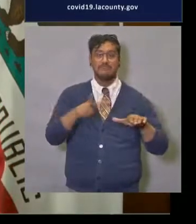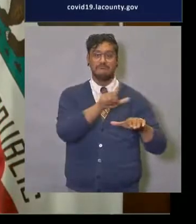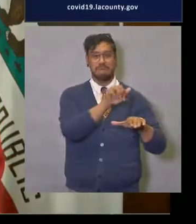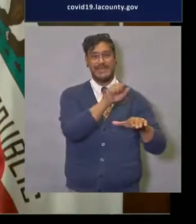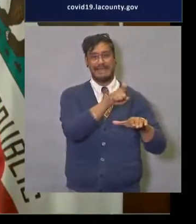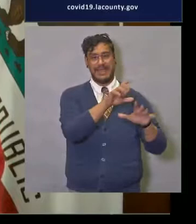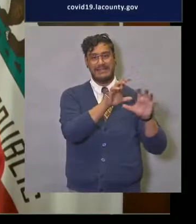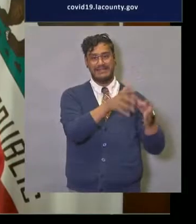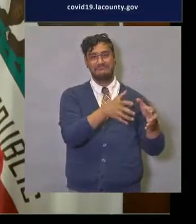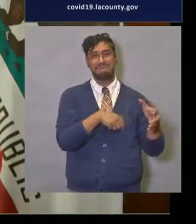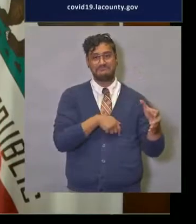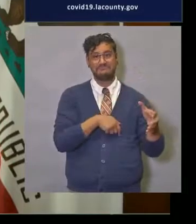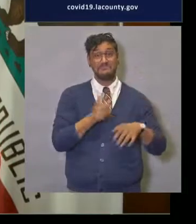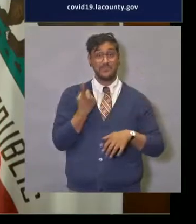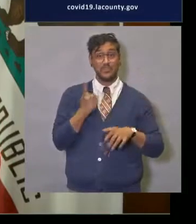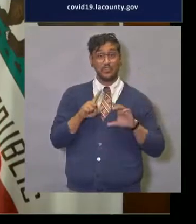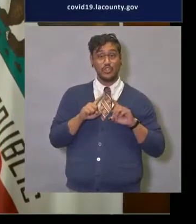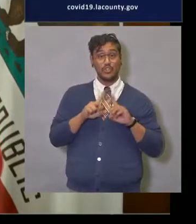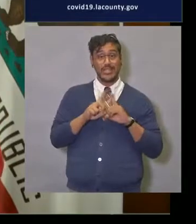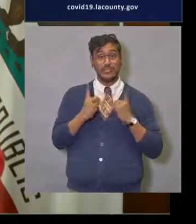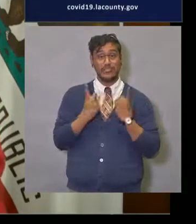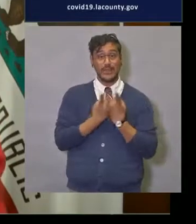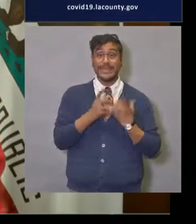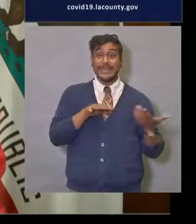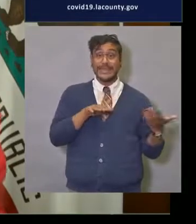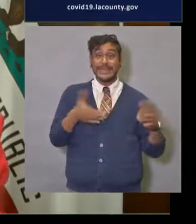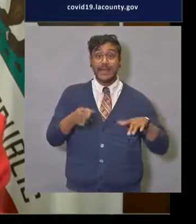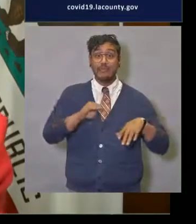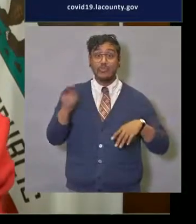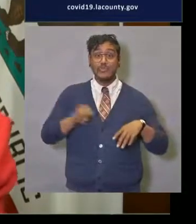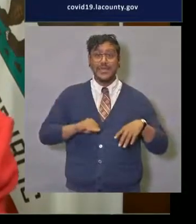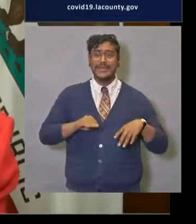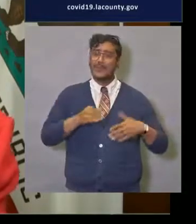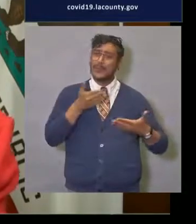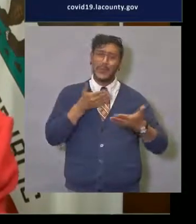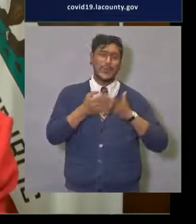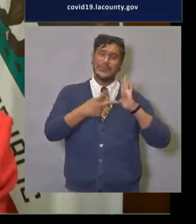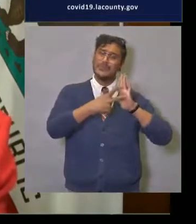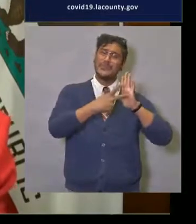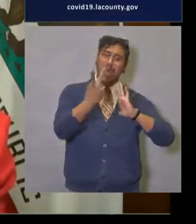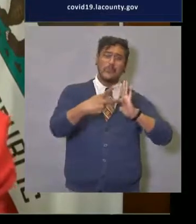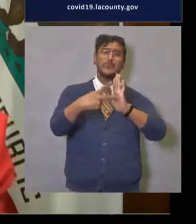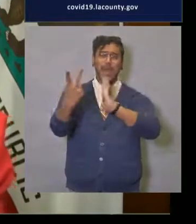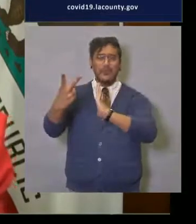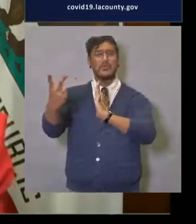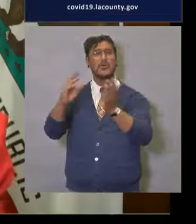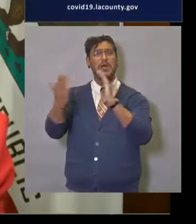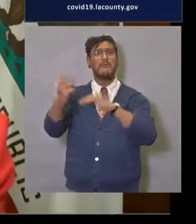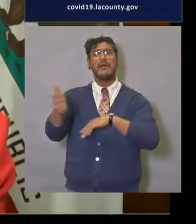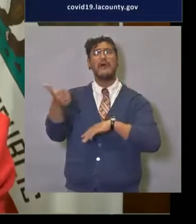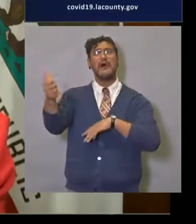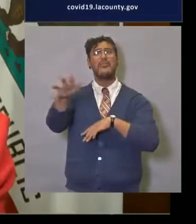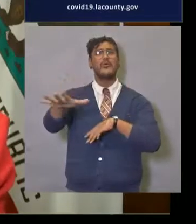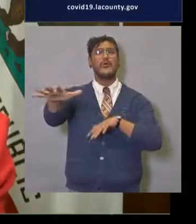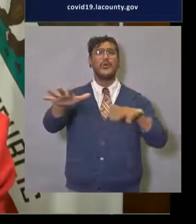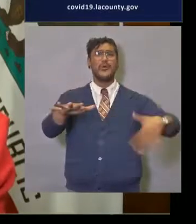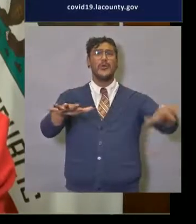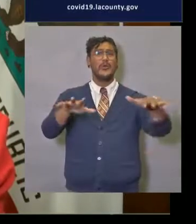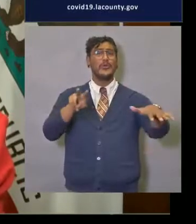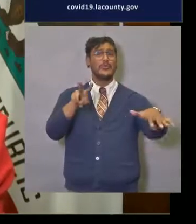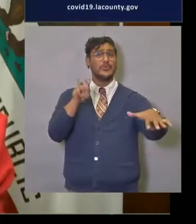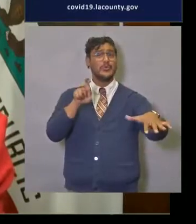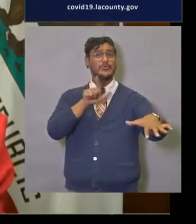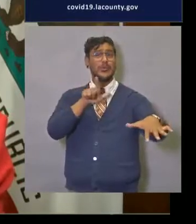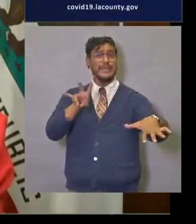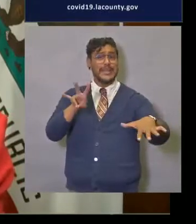in the first district, the death rate is almost double that for other areas of the county. It's over 227 residents